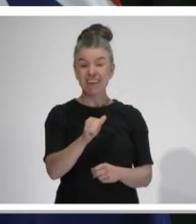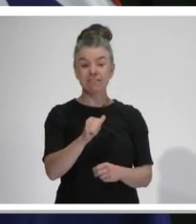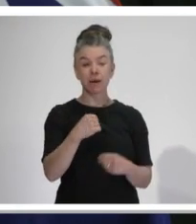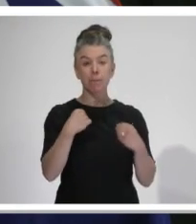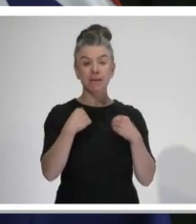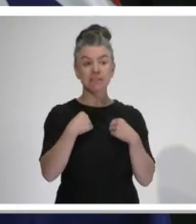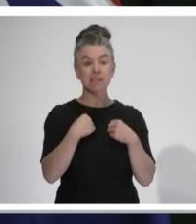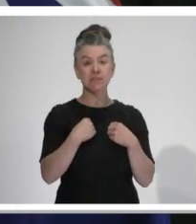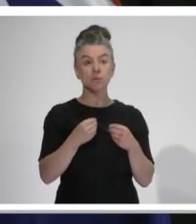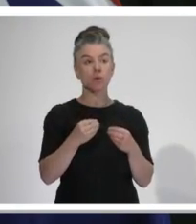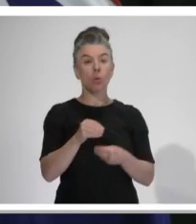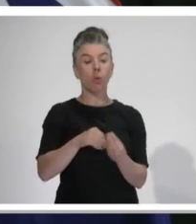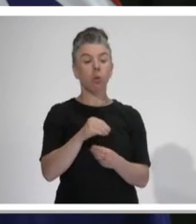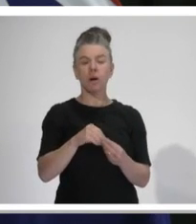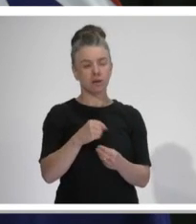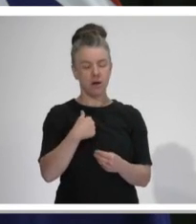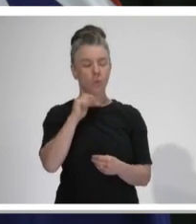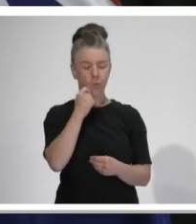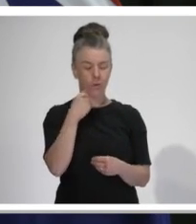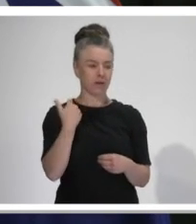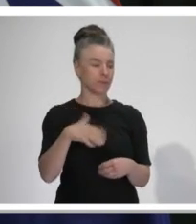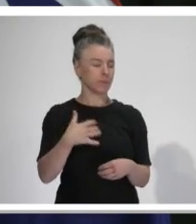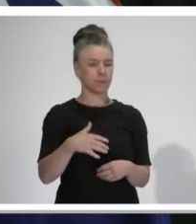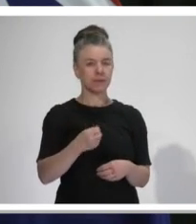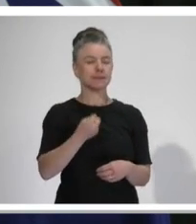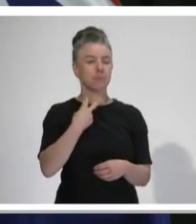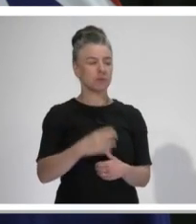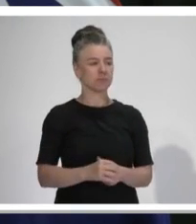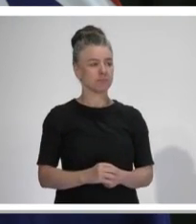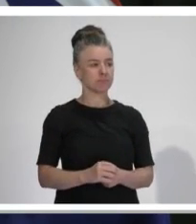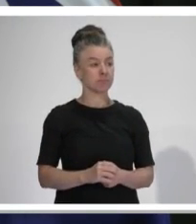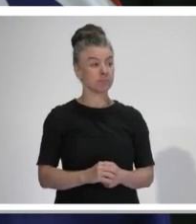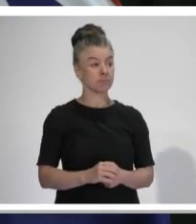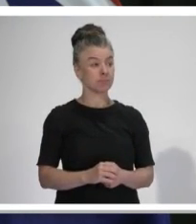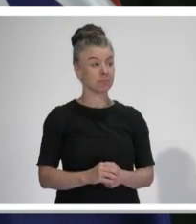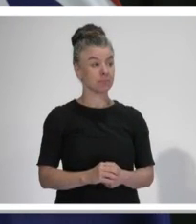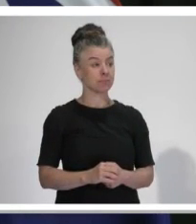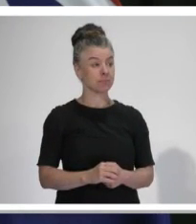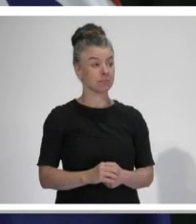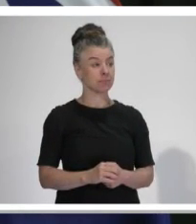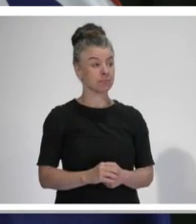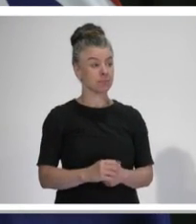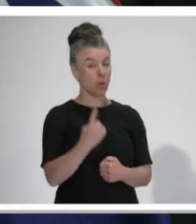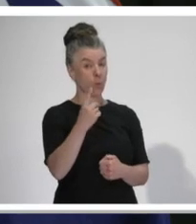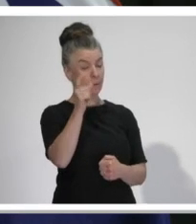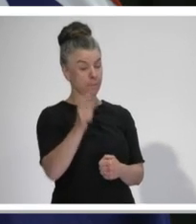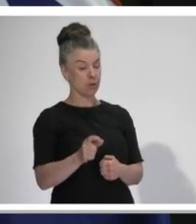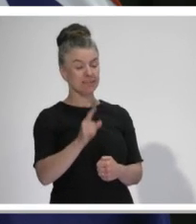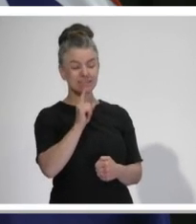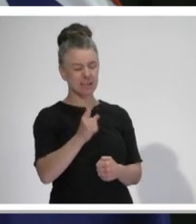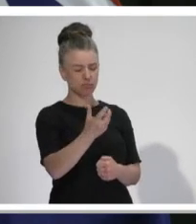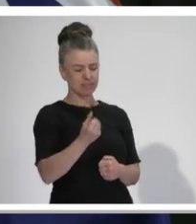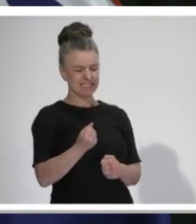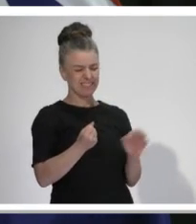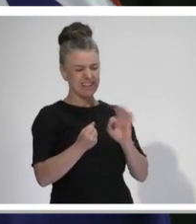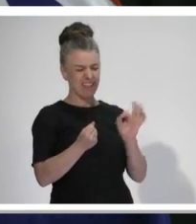if businesses have misused that scheme. To follow on that, Michael Hill Worker has told us that they haven't received the subsidy. It's been paid out $2.26